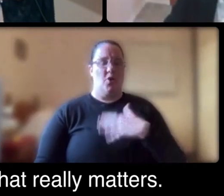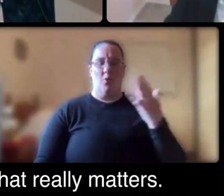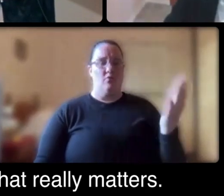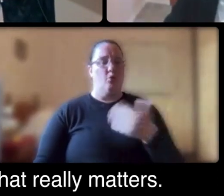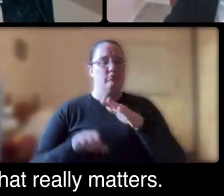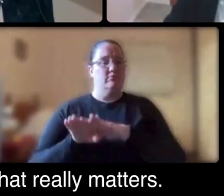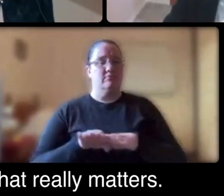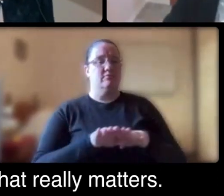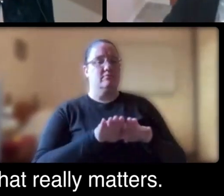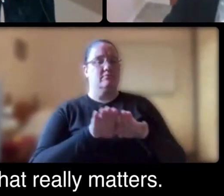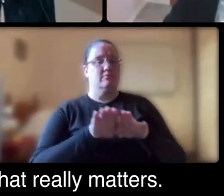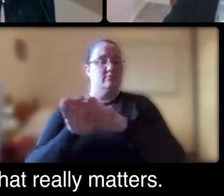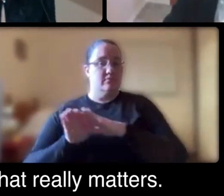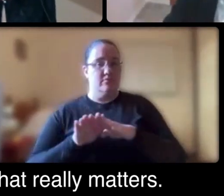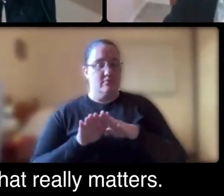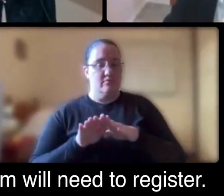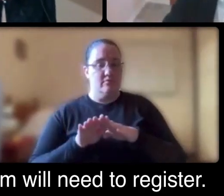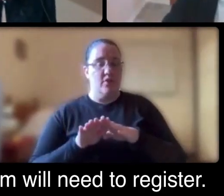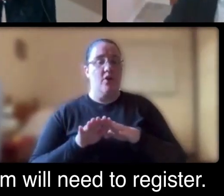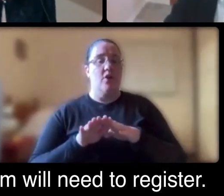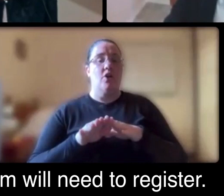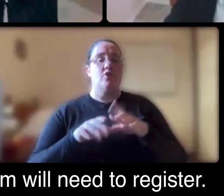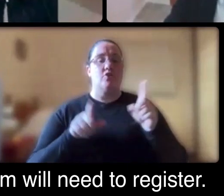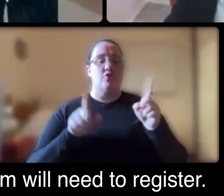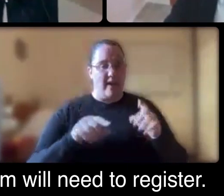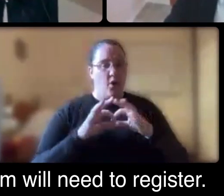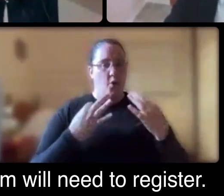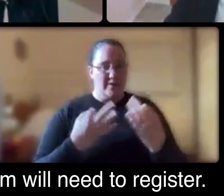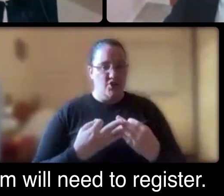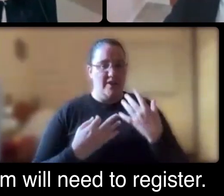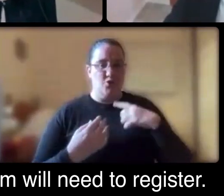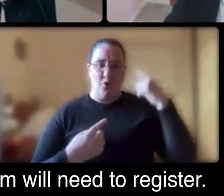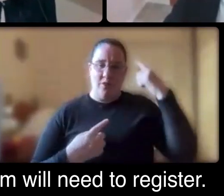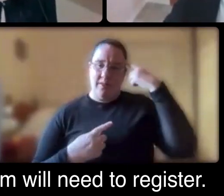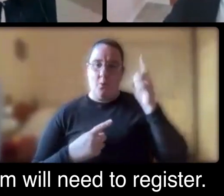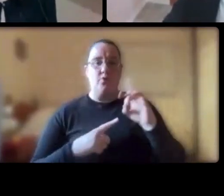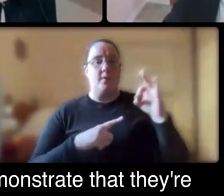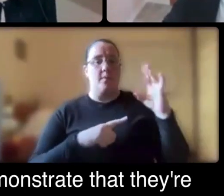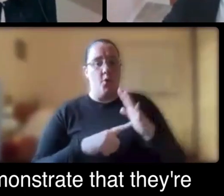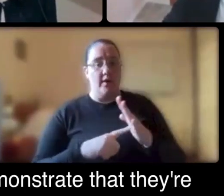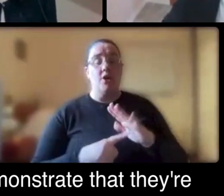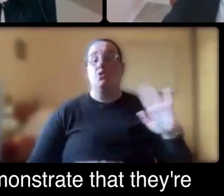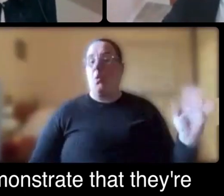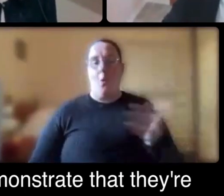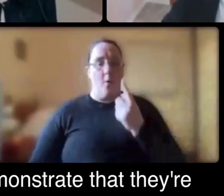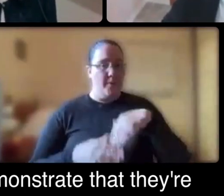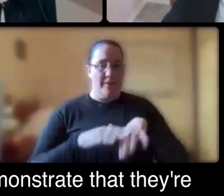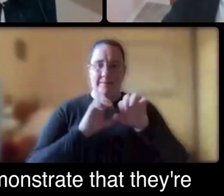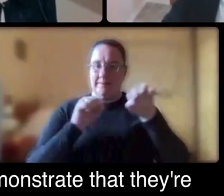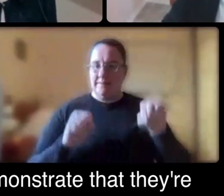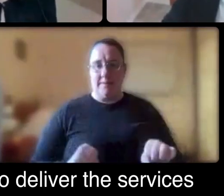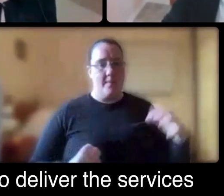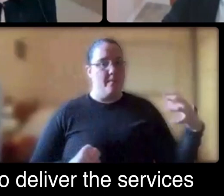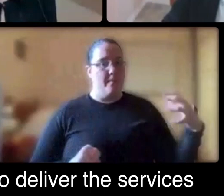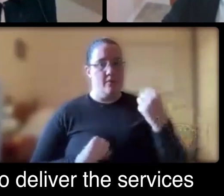the capacity to focus on what really matters. And everybody in the system will need to register. Everyone will need to